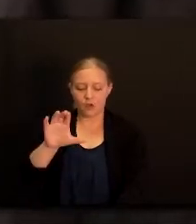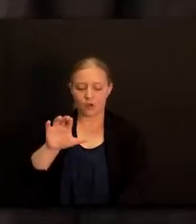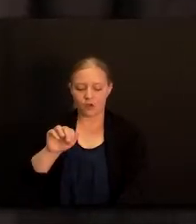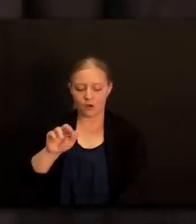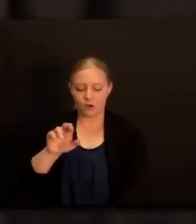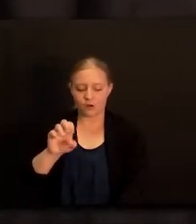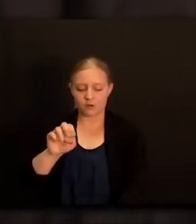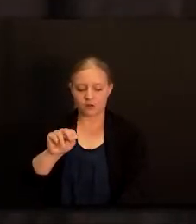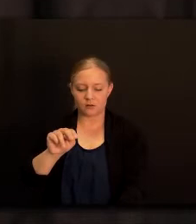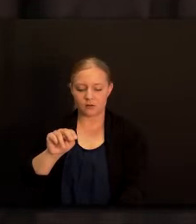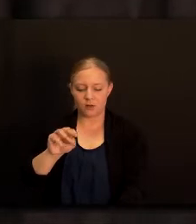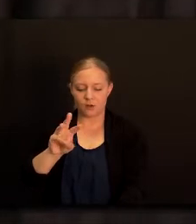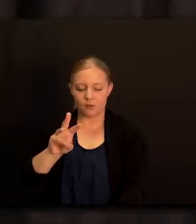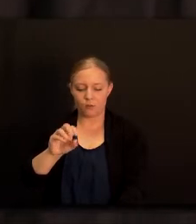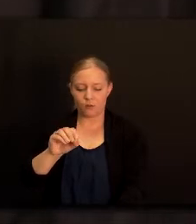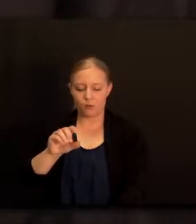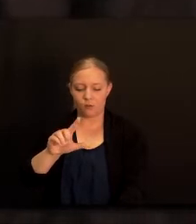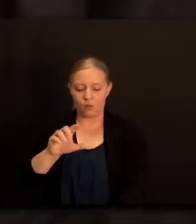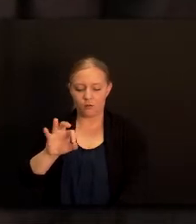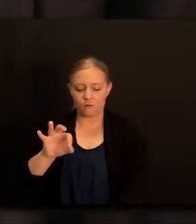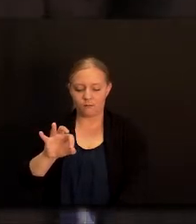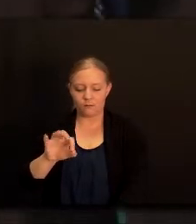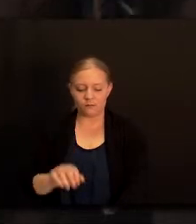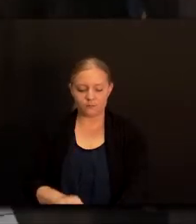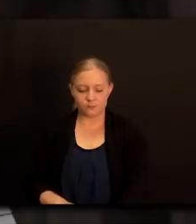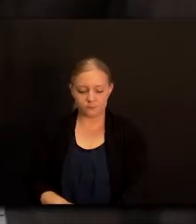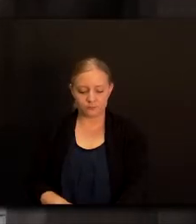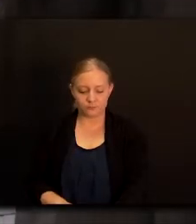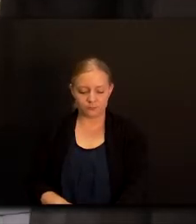Carson Graham Wolf.